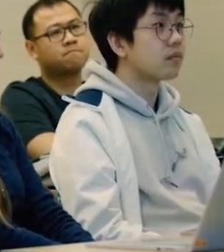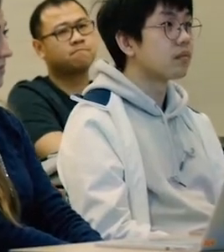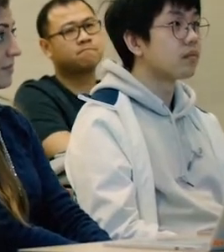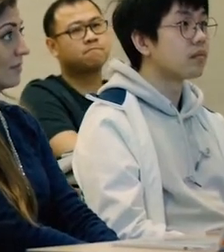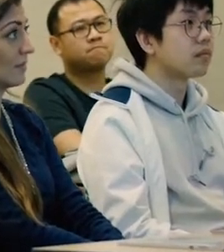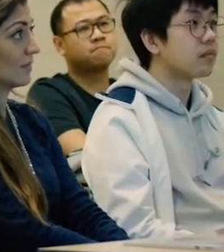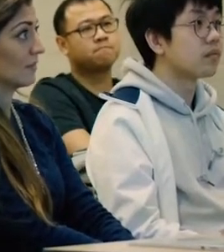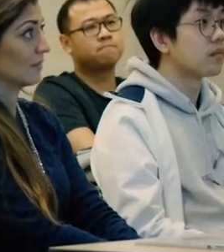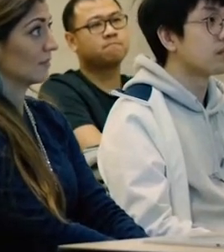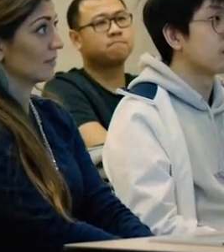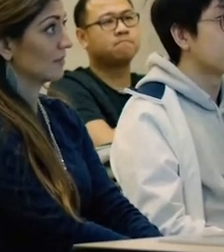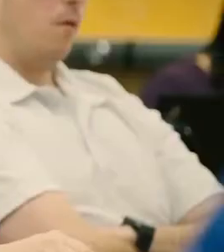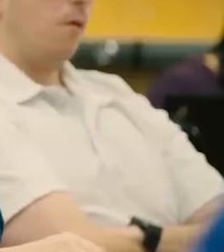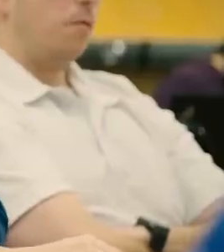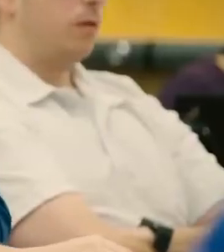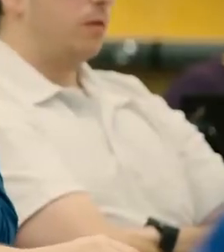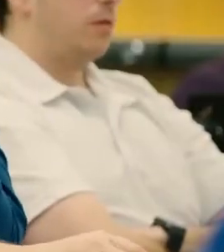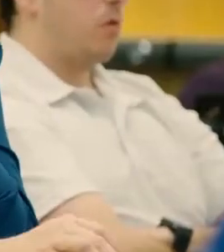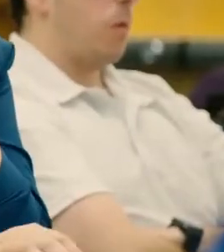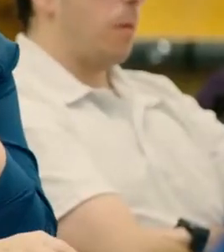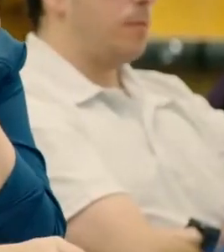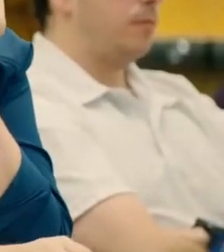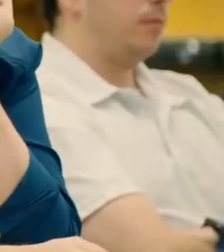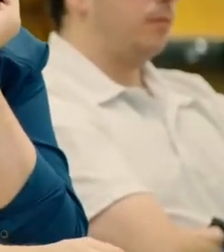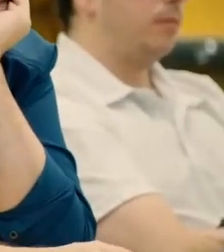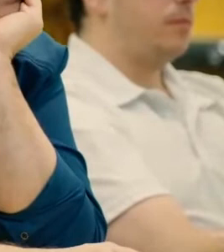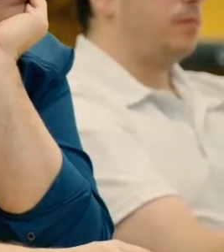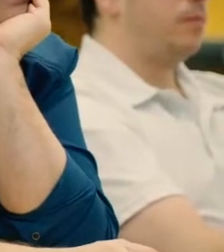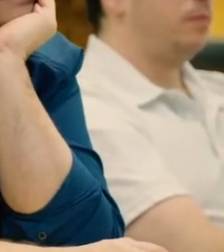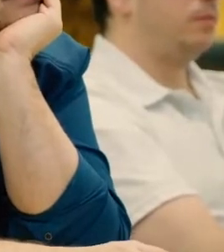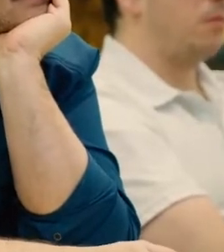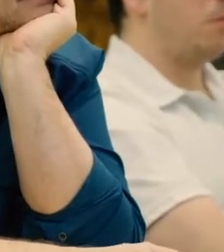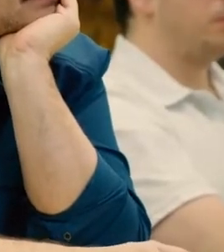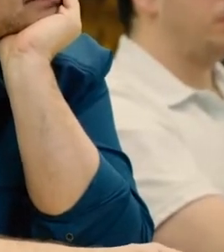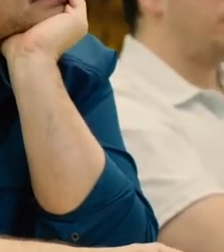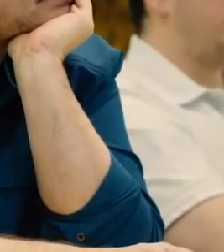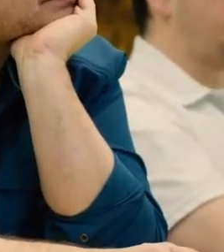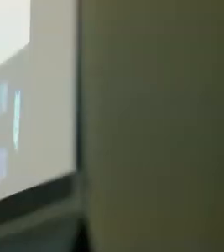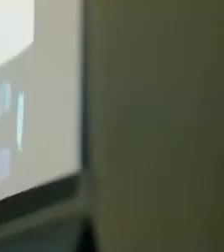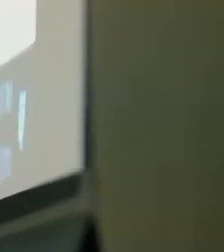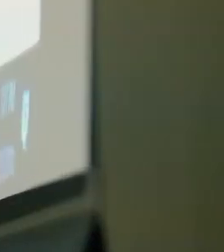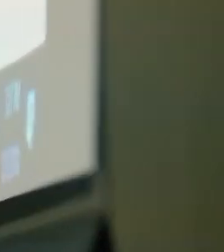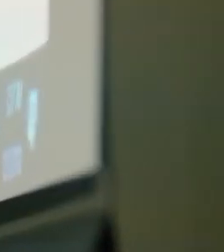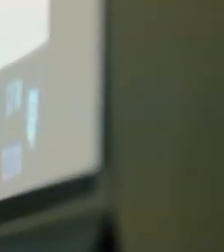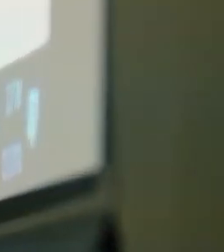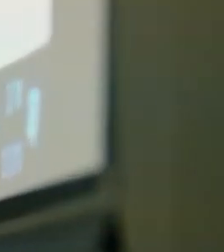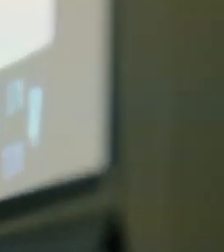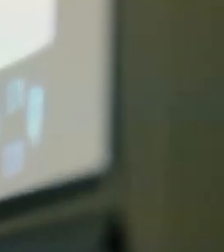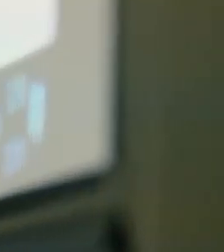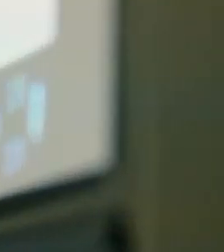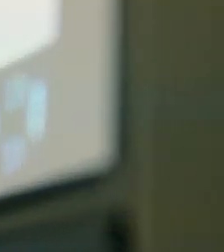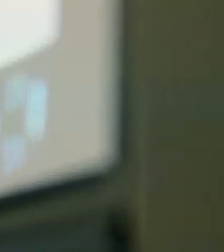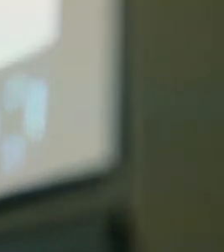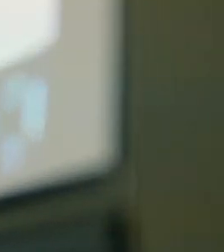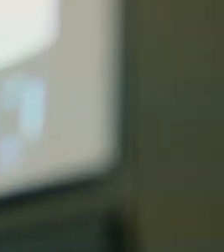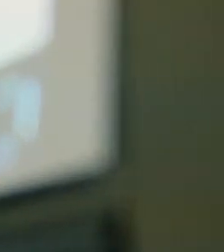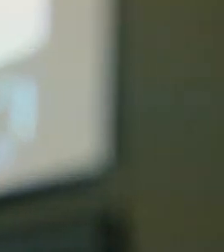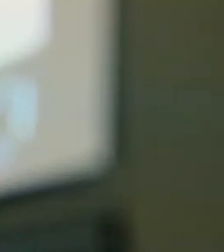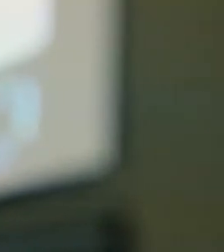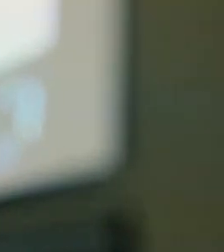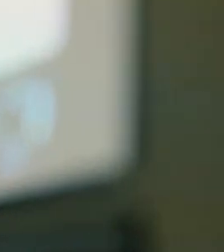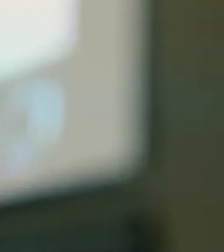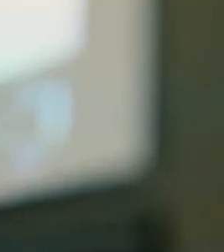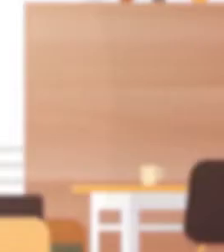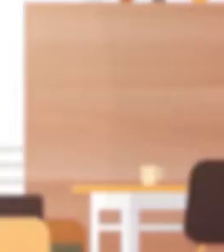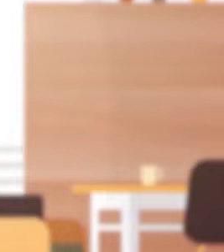active engagements keep us at the front lines of the information that is coming in, allowing us to constantly improve our customers' experience with accessible,